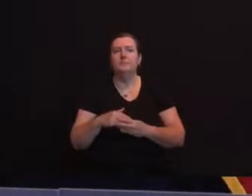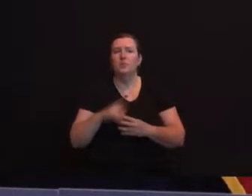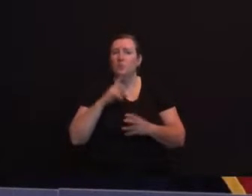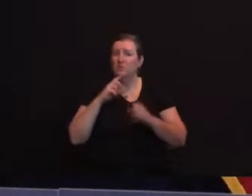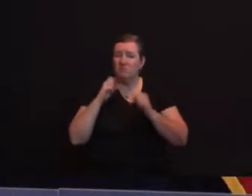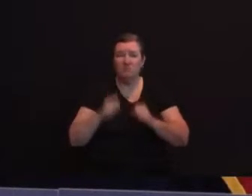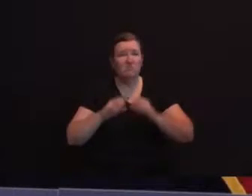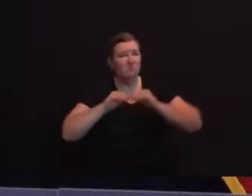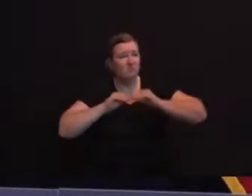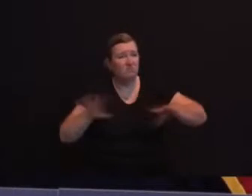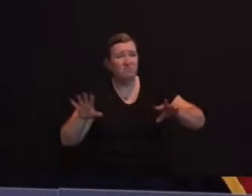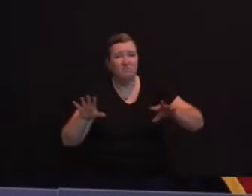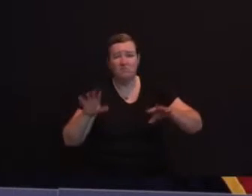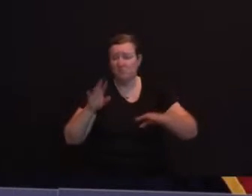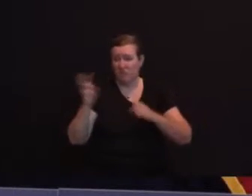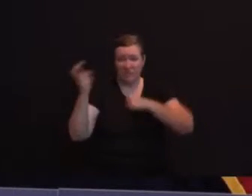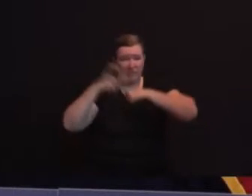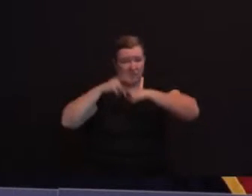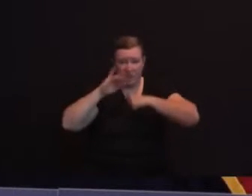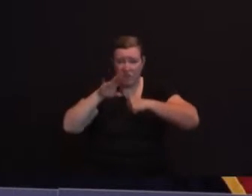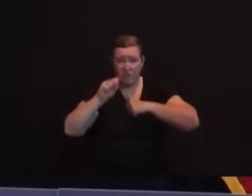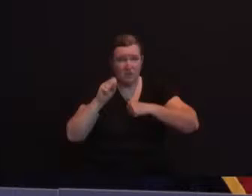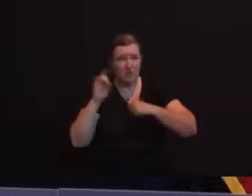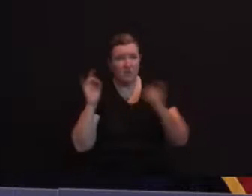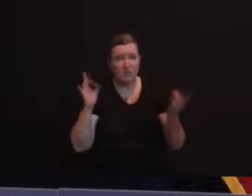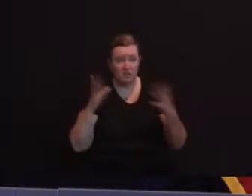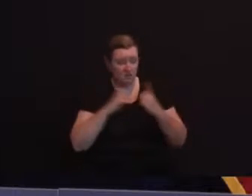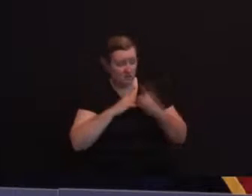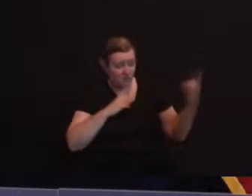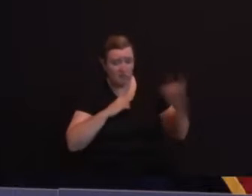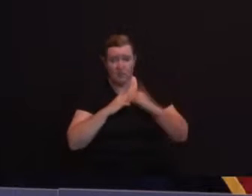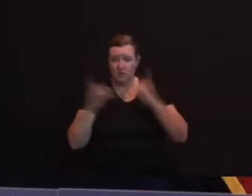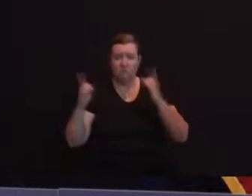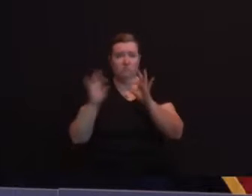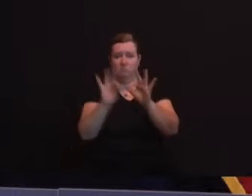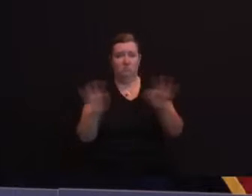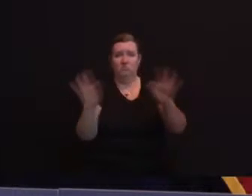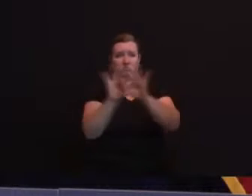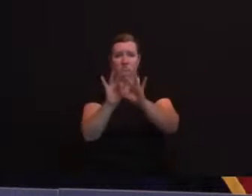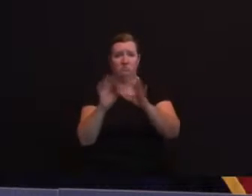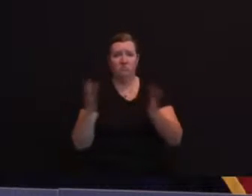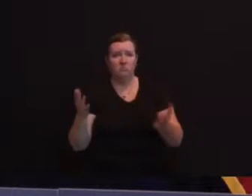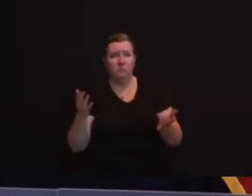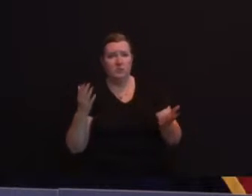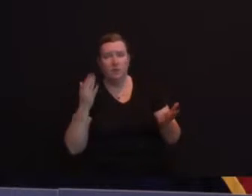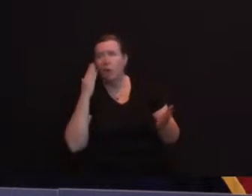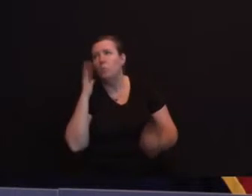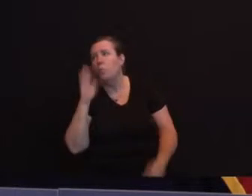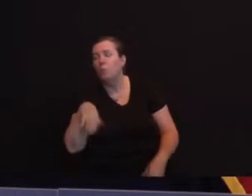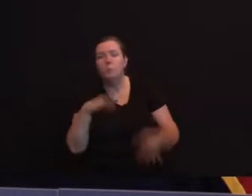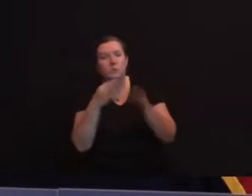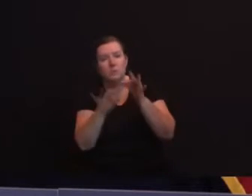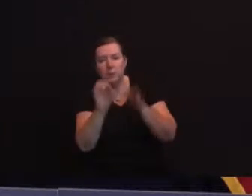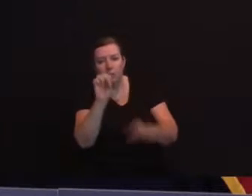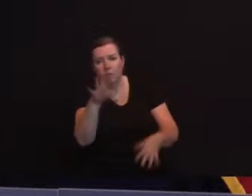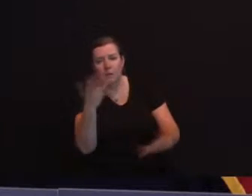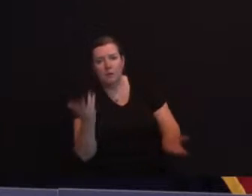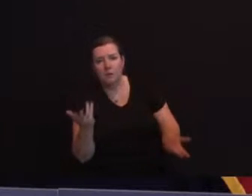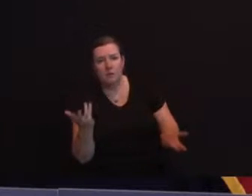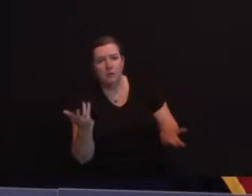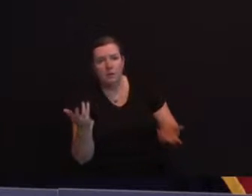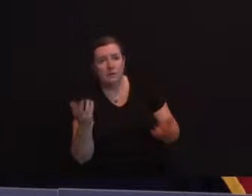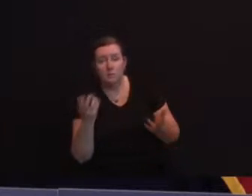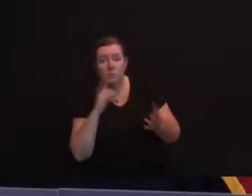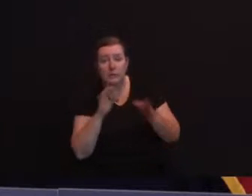masking and social distancing are so important. It seems so simple, but that's the key. And we watch it